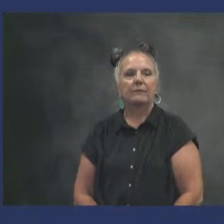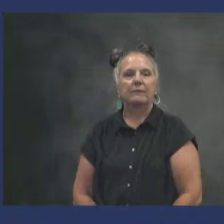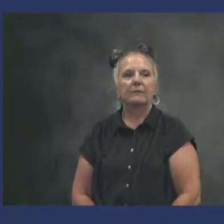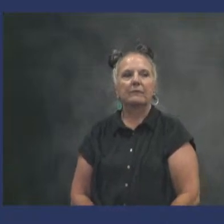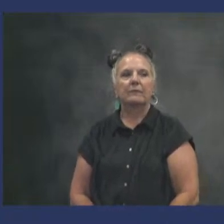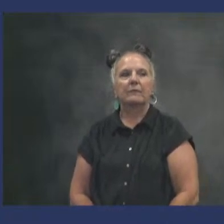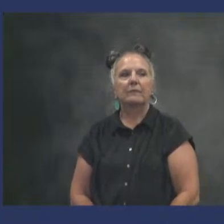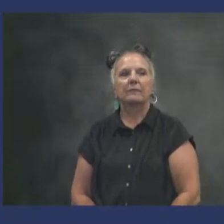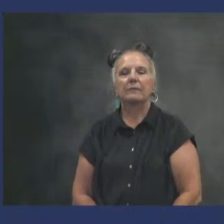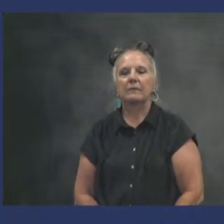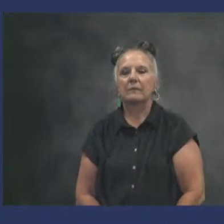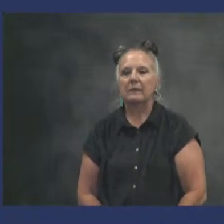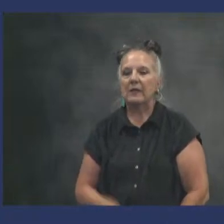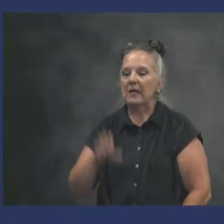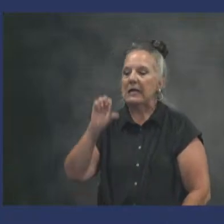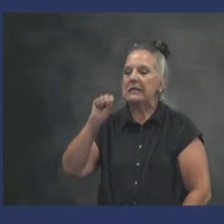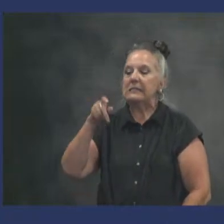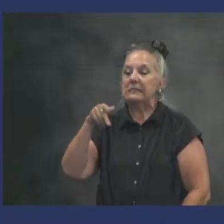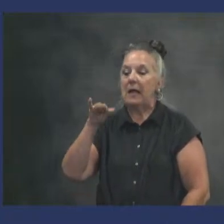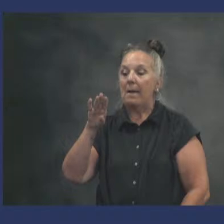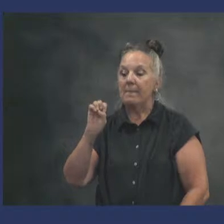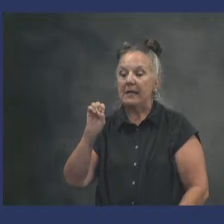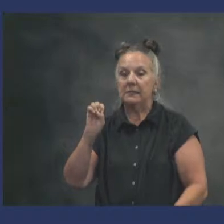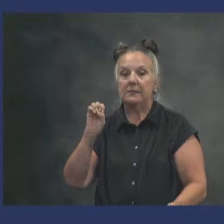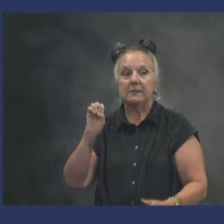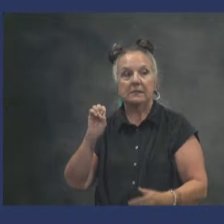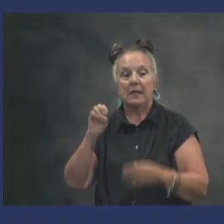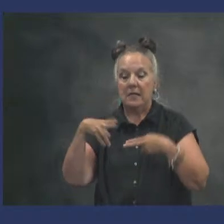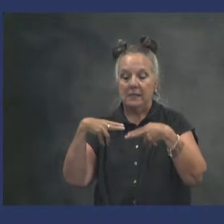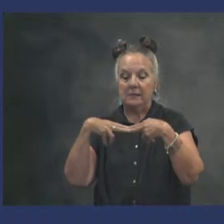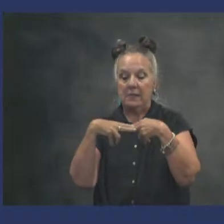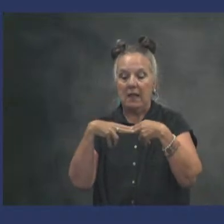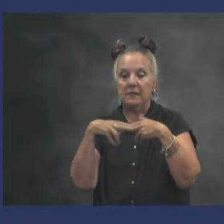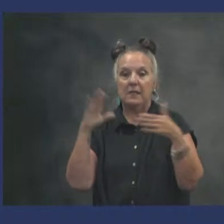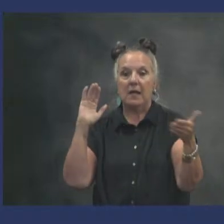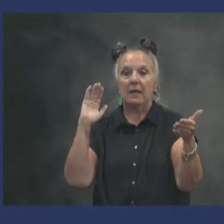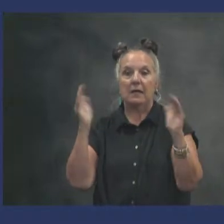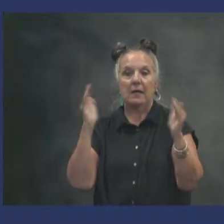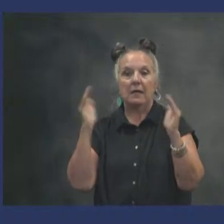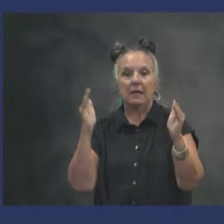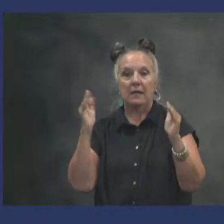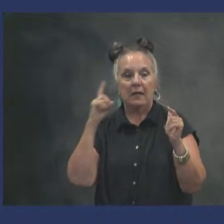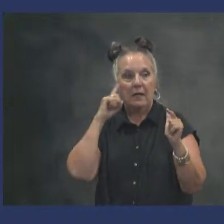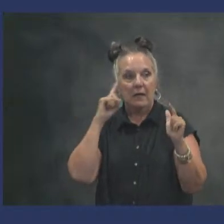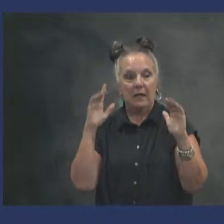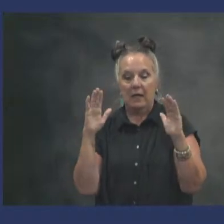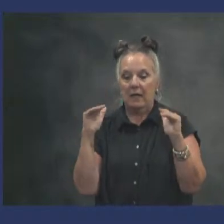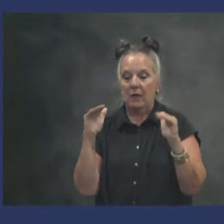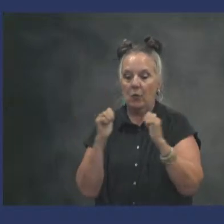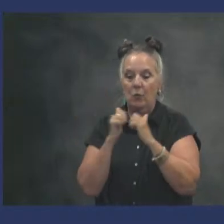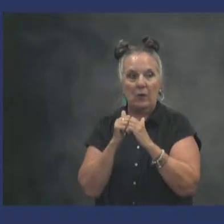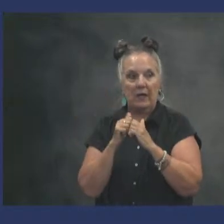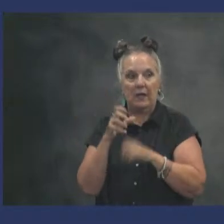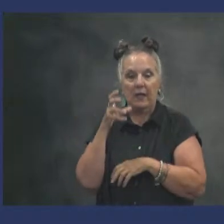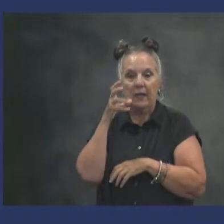In terms of space program, this slide is a comparison of the ed spec with the current